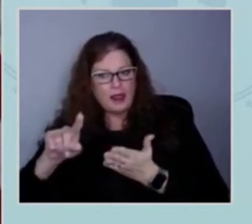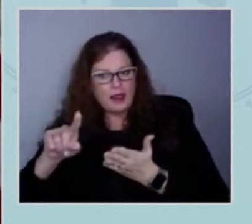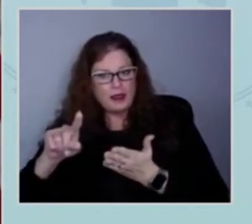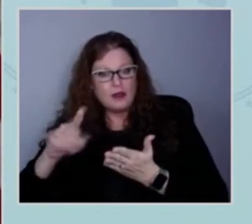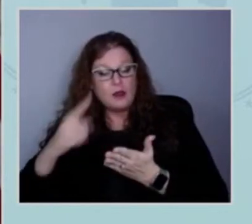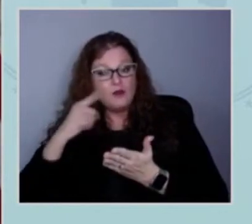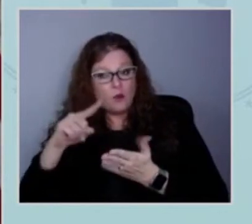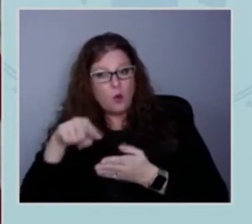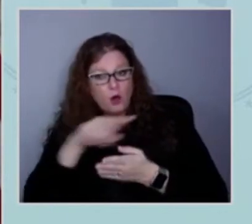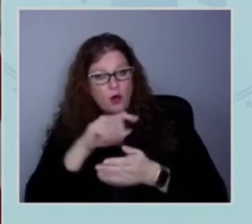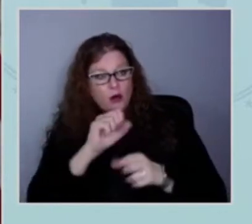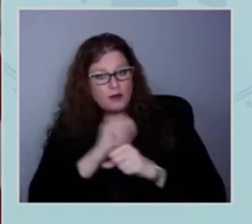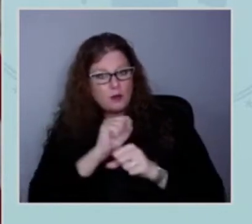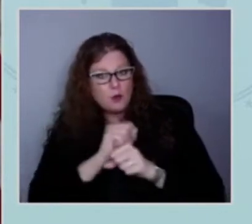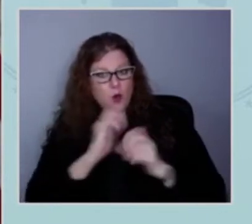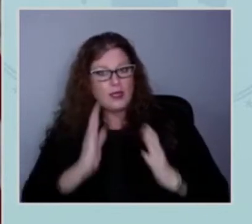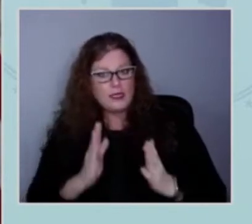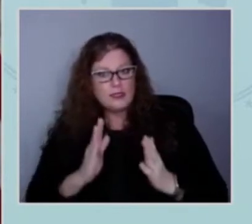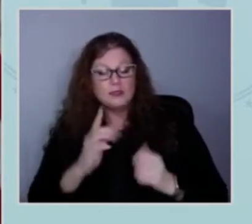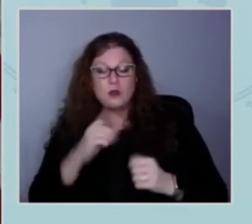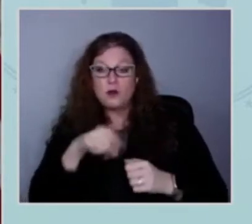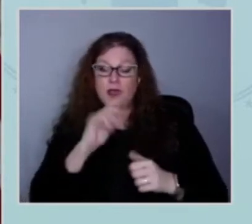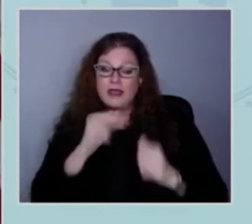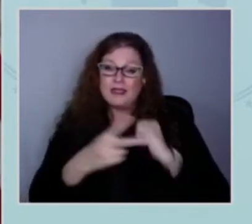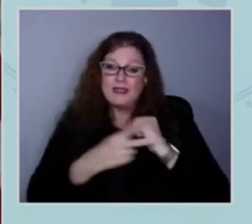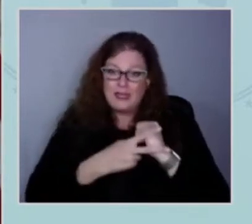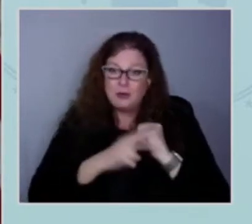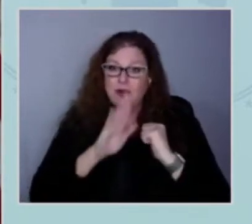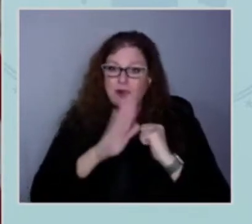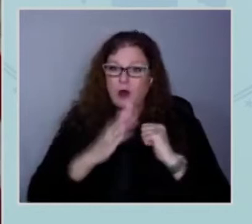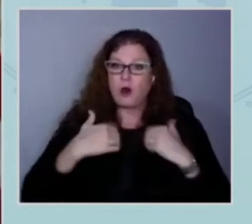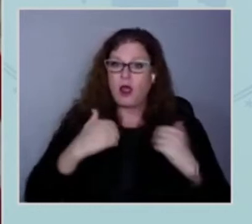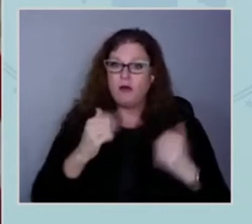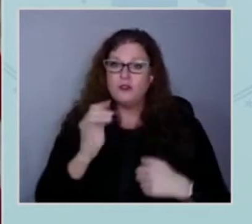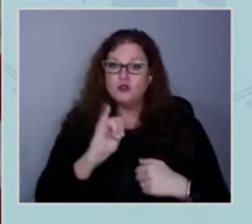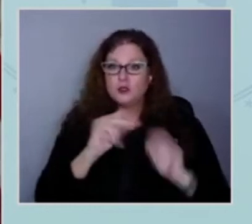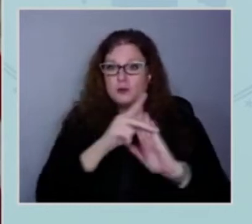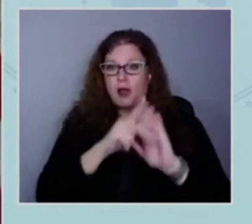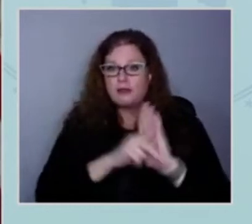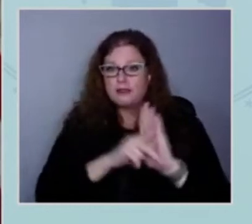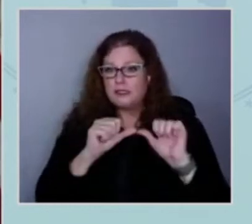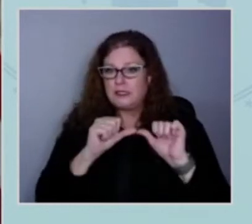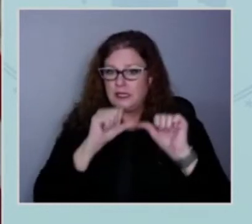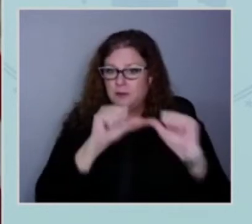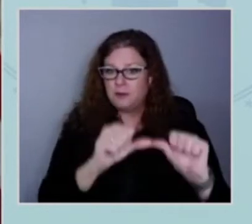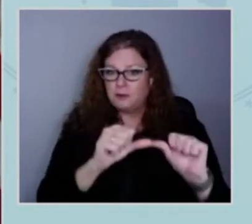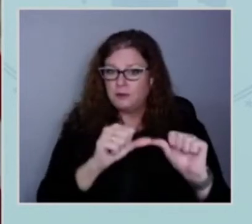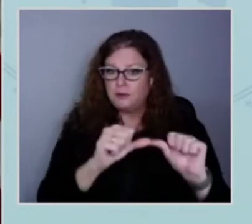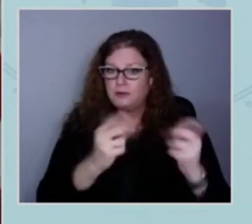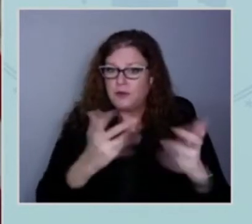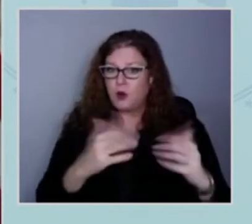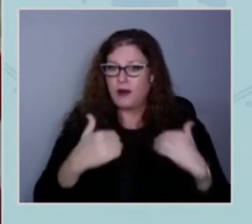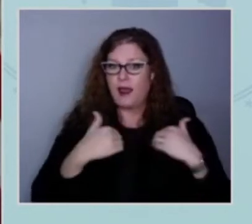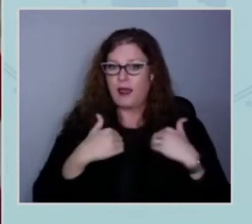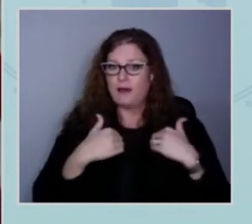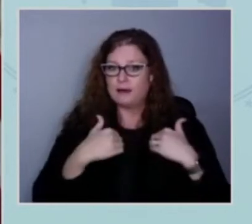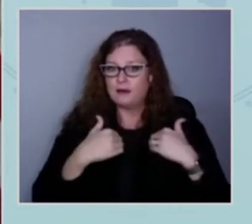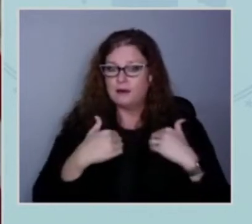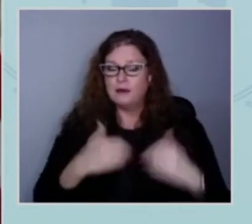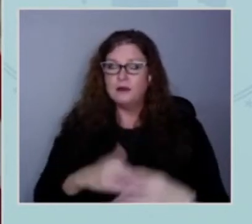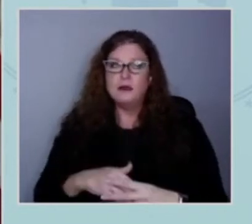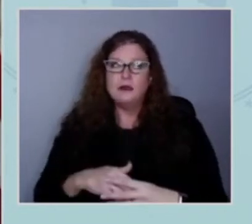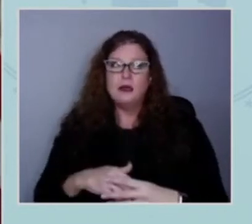pay the share that the business used to pay for the employee so they could keep that health